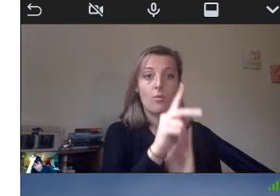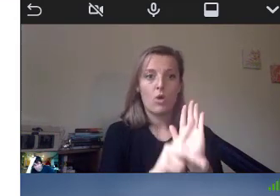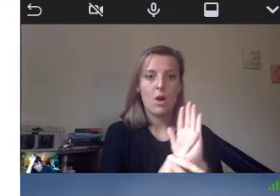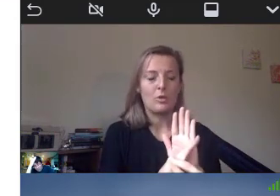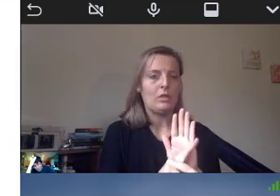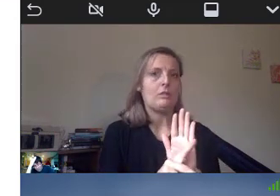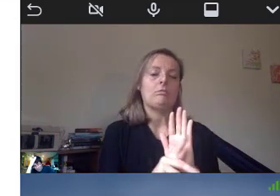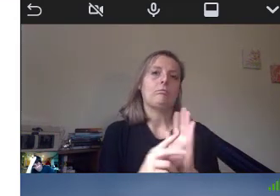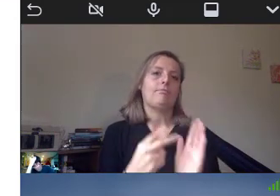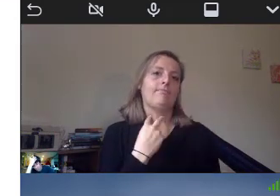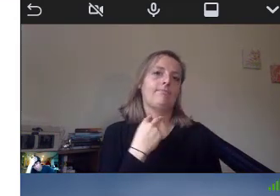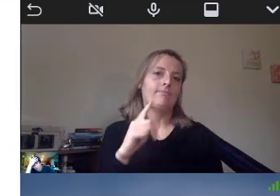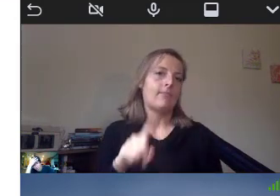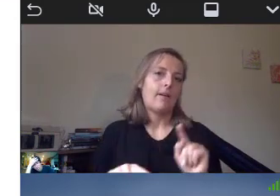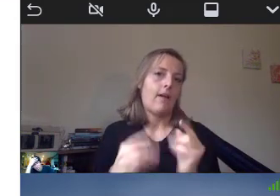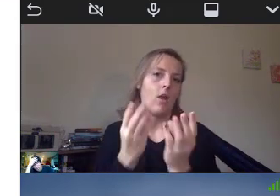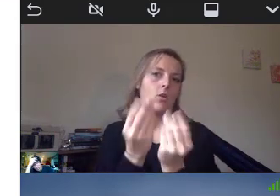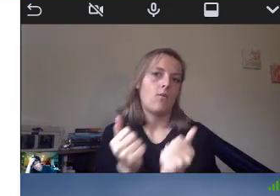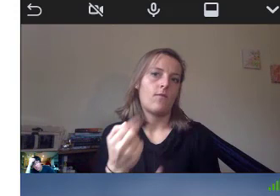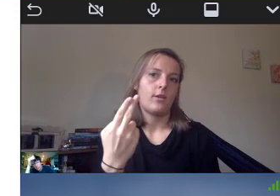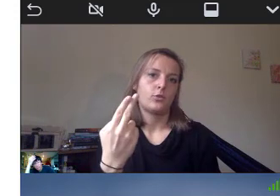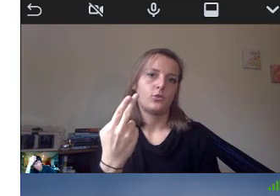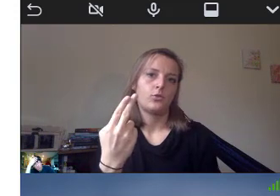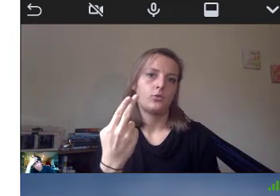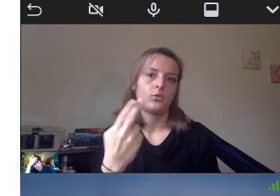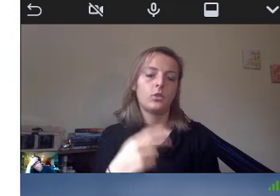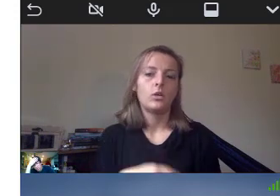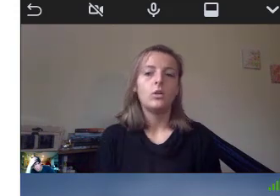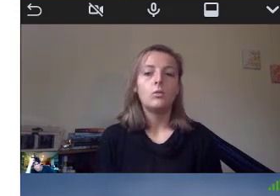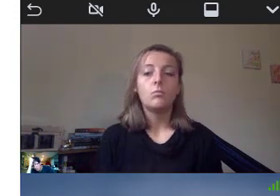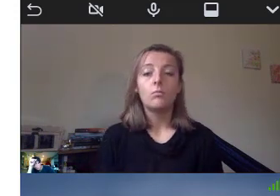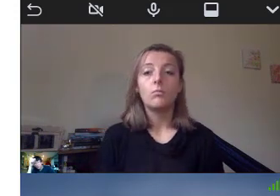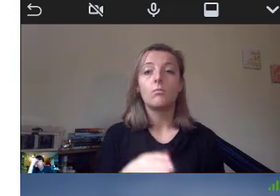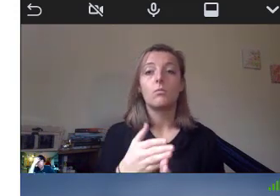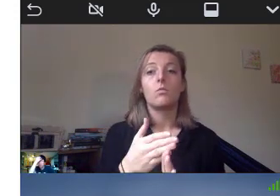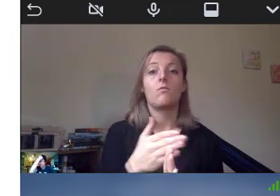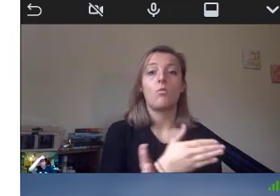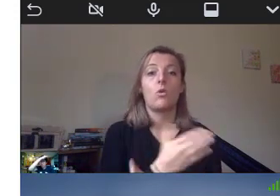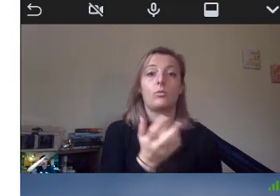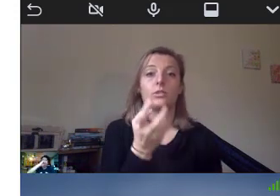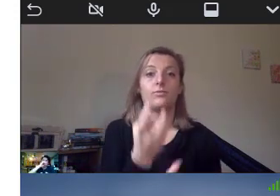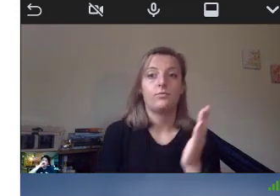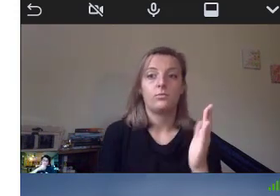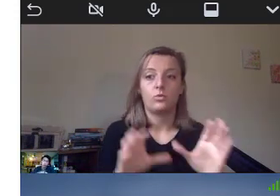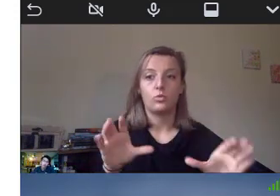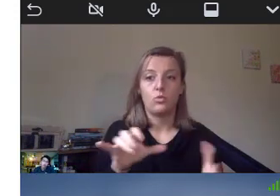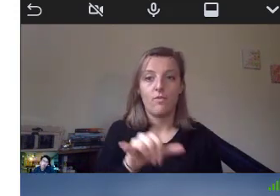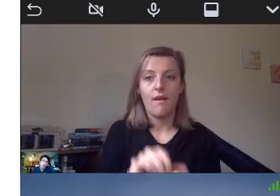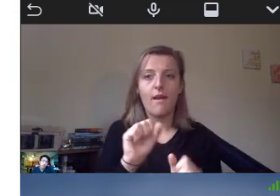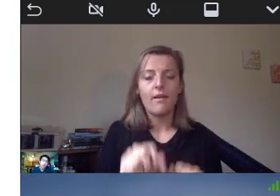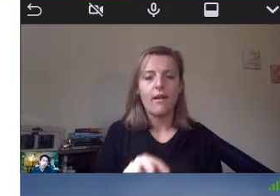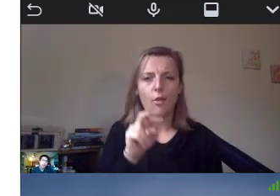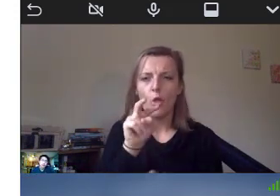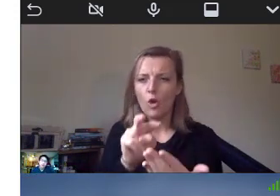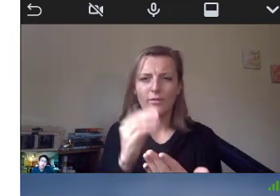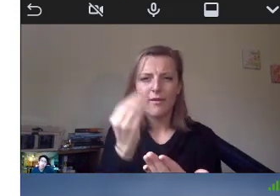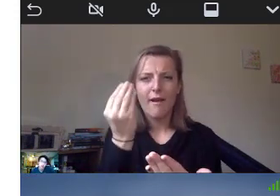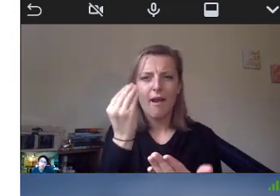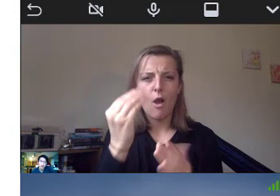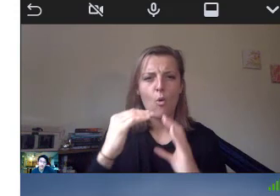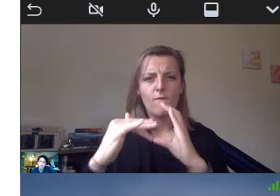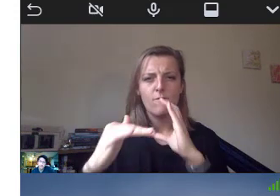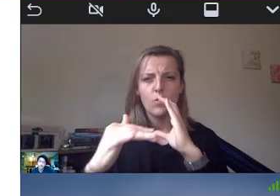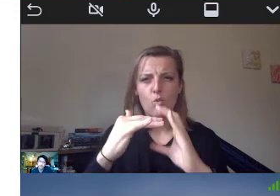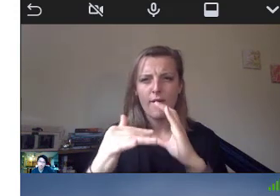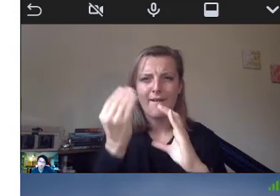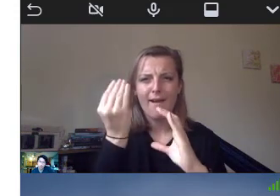So I think before we do this, we can look at how fluids transfer heat, right? And maybe even before we look